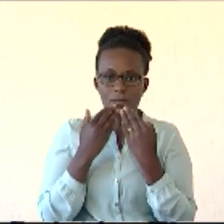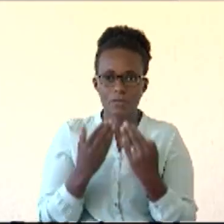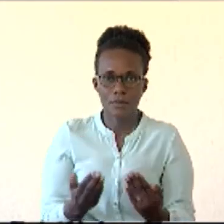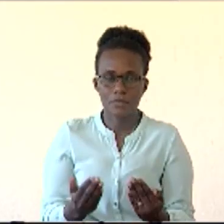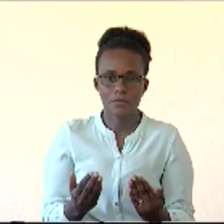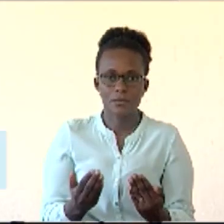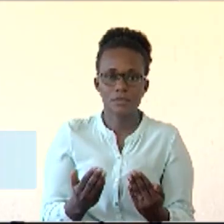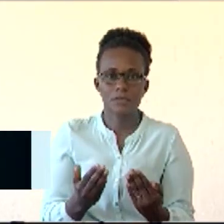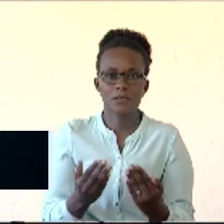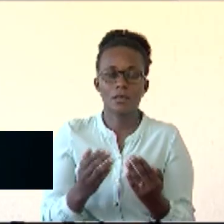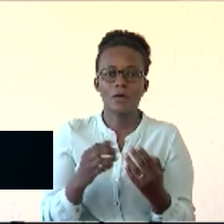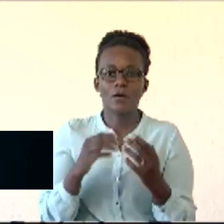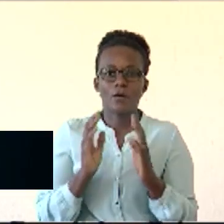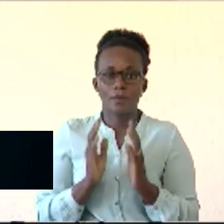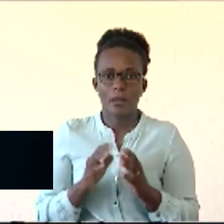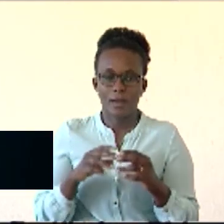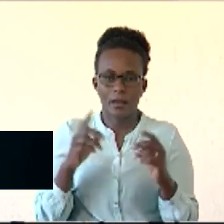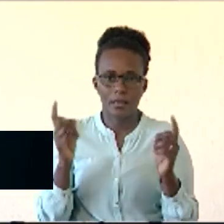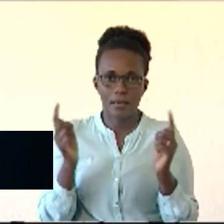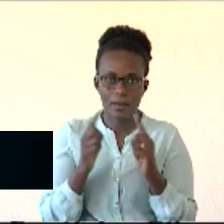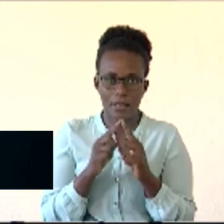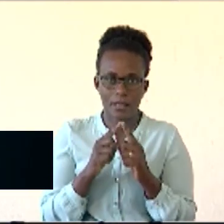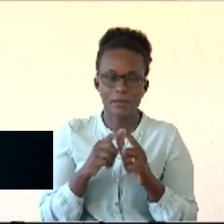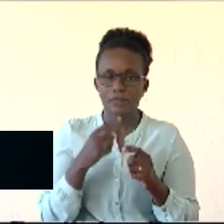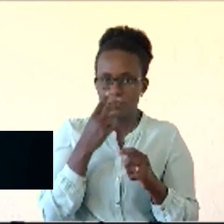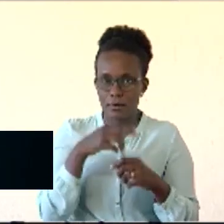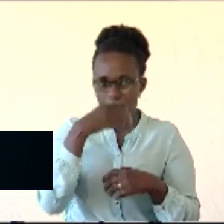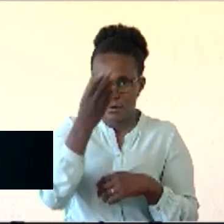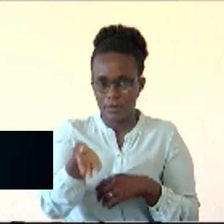me. I hope I will see you in the next lesson